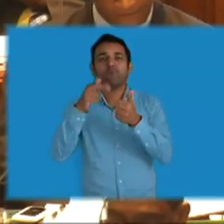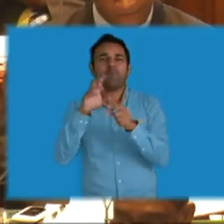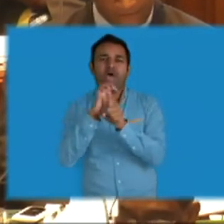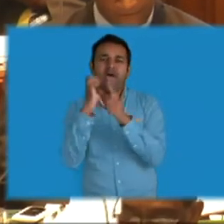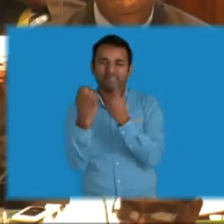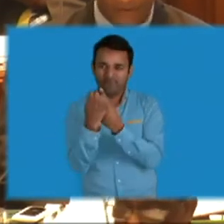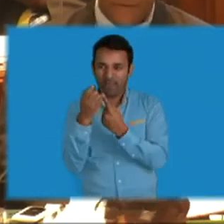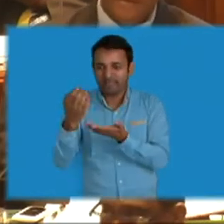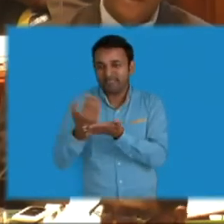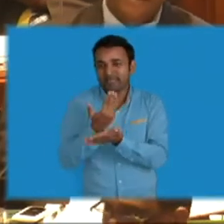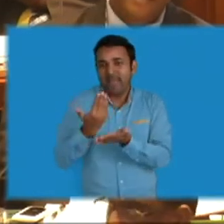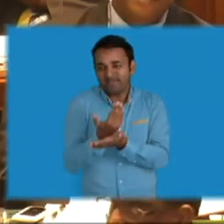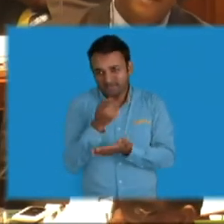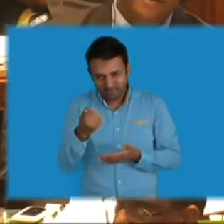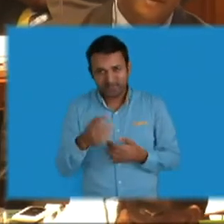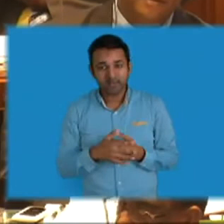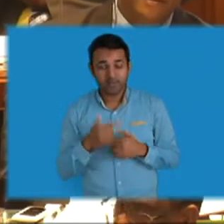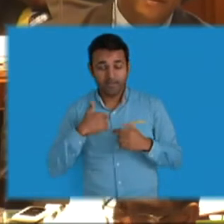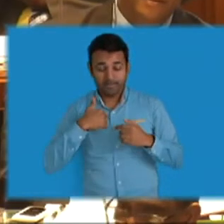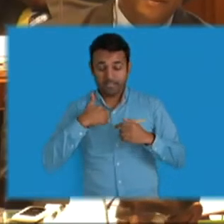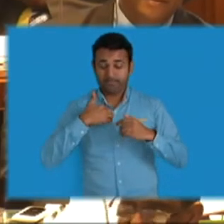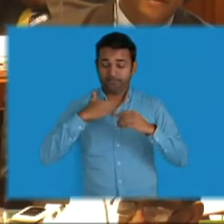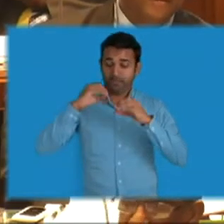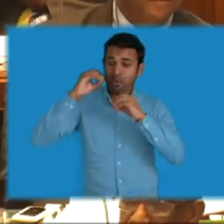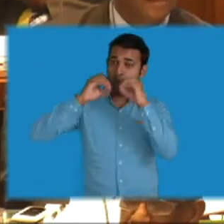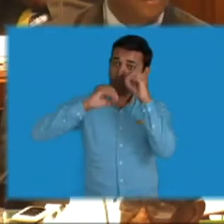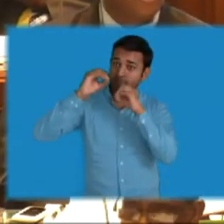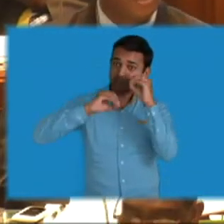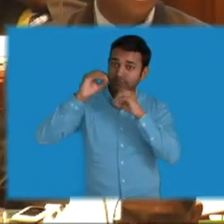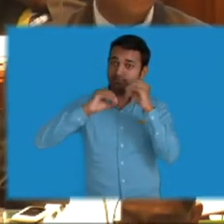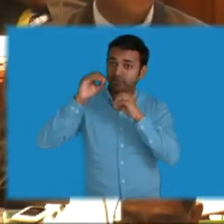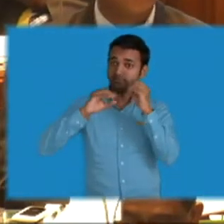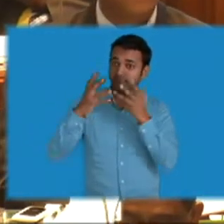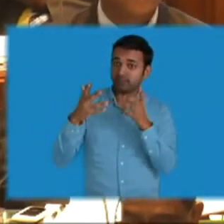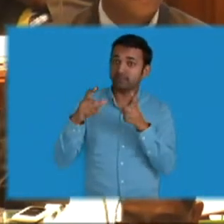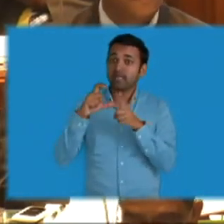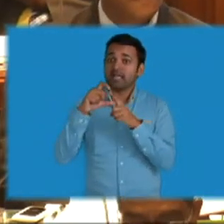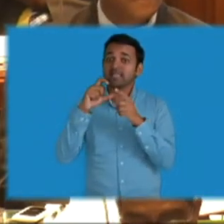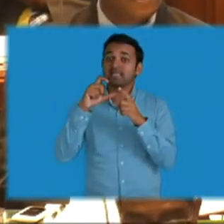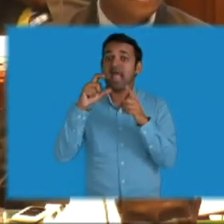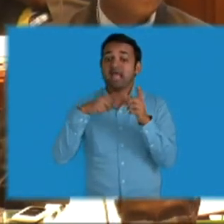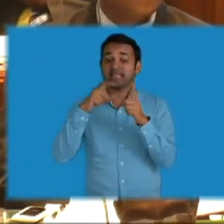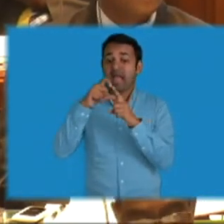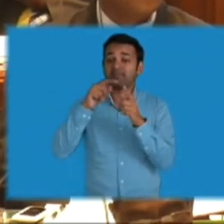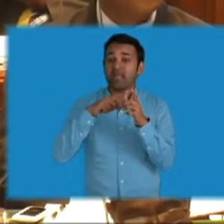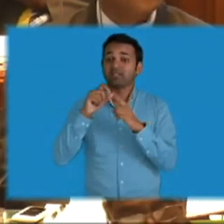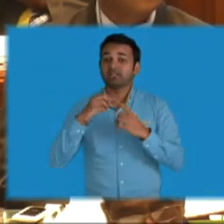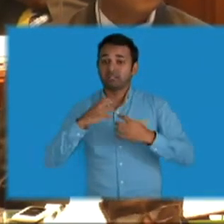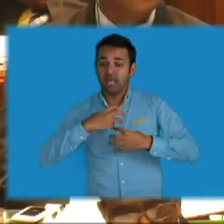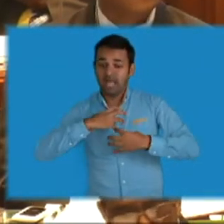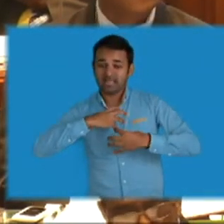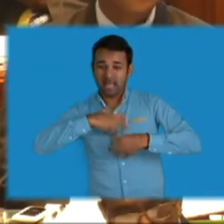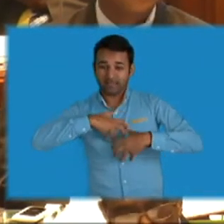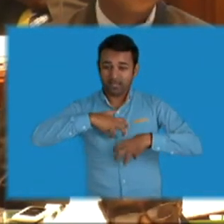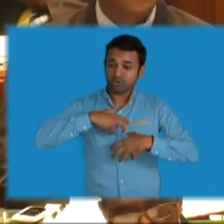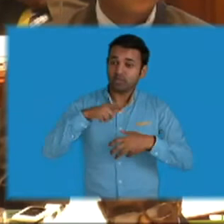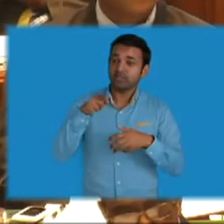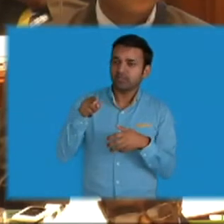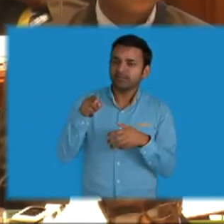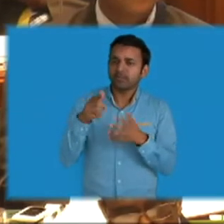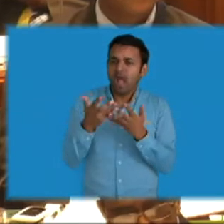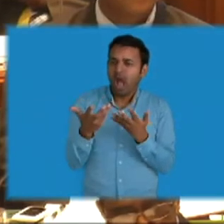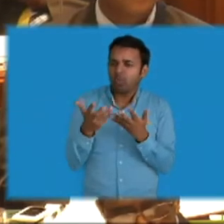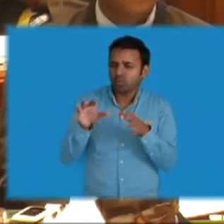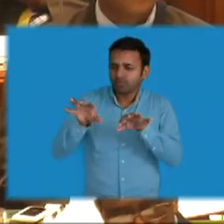side, Madam Speaker, in terms of adaptation, we know that selective provision of adaptation